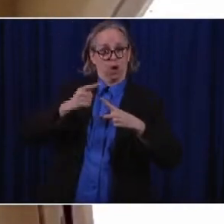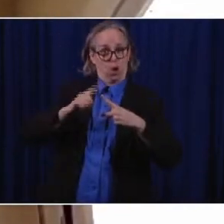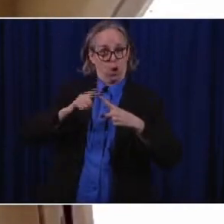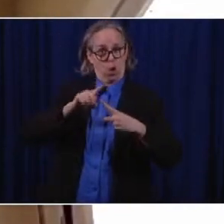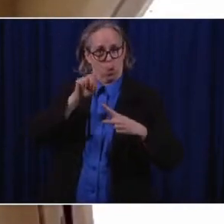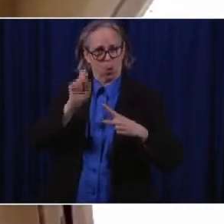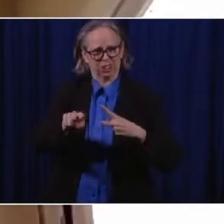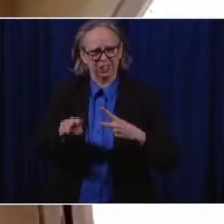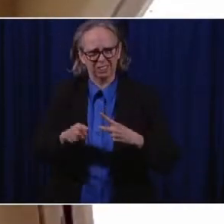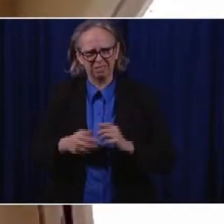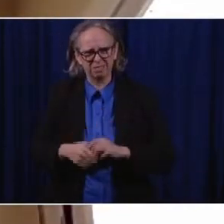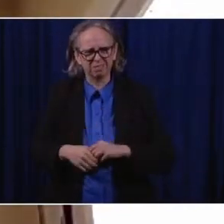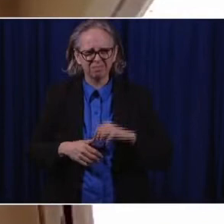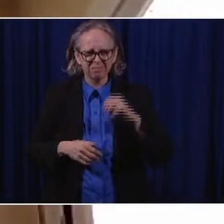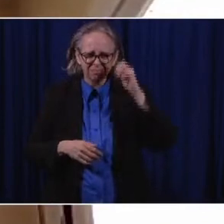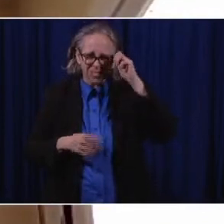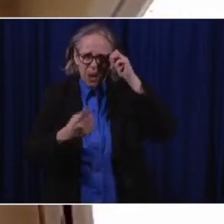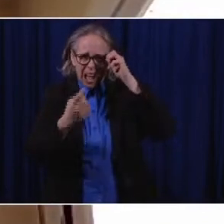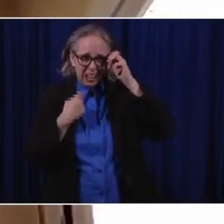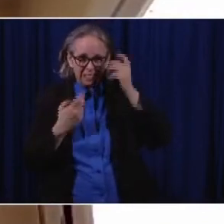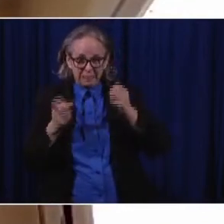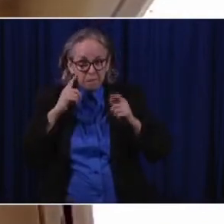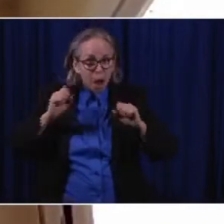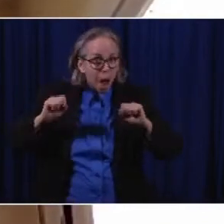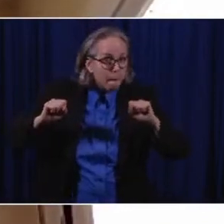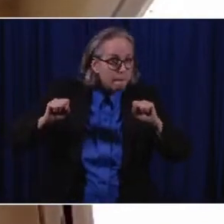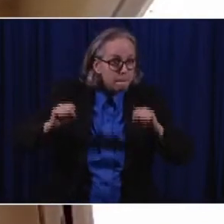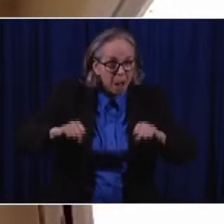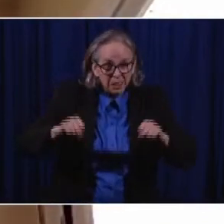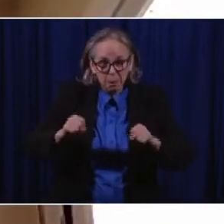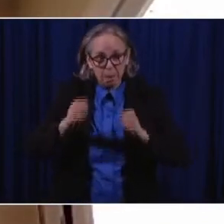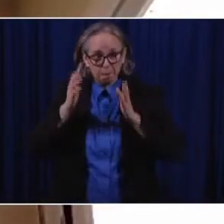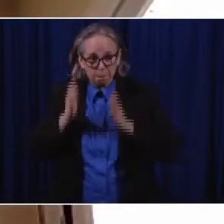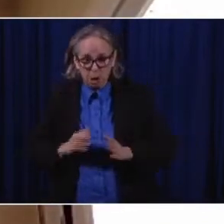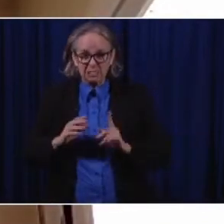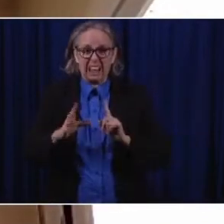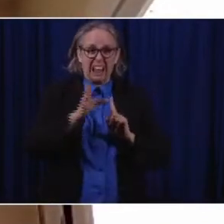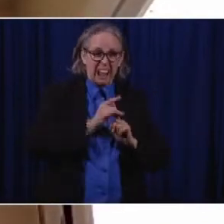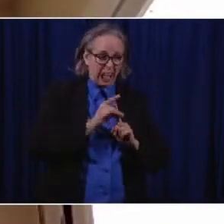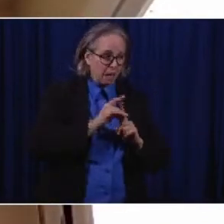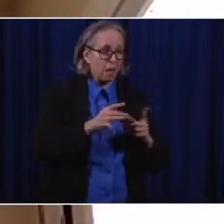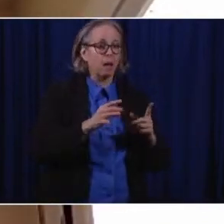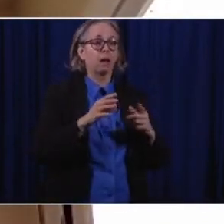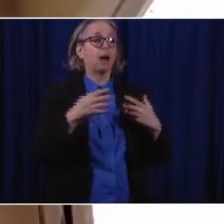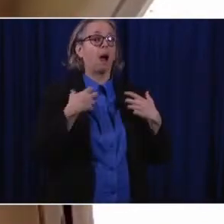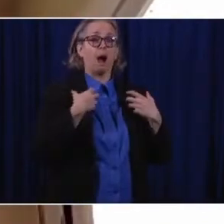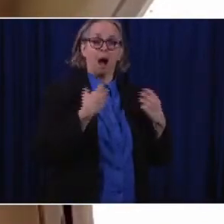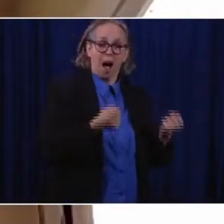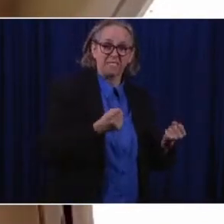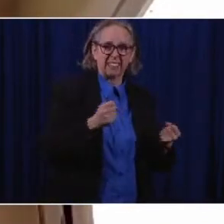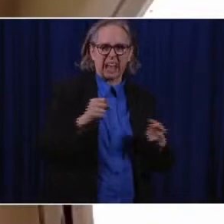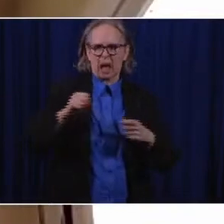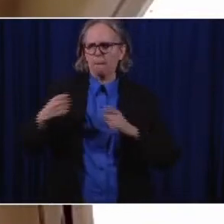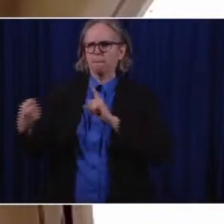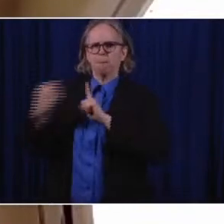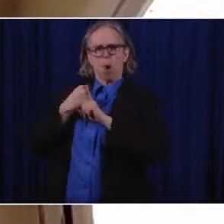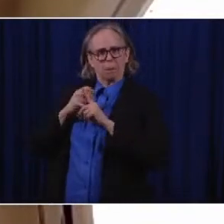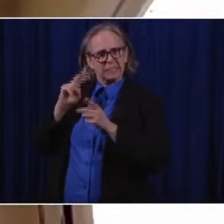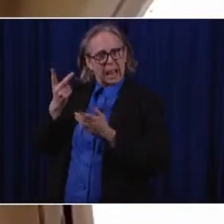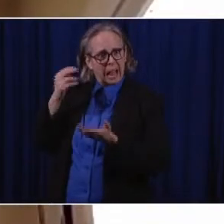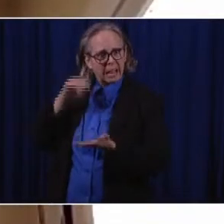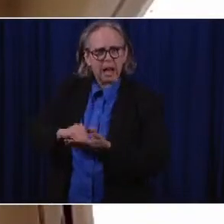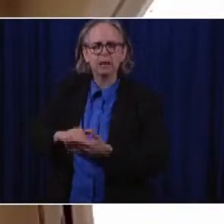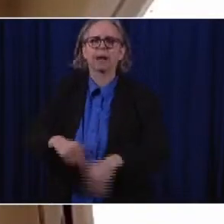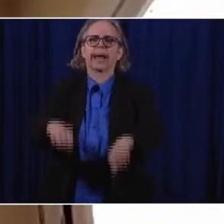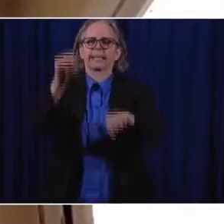we observed people who acquire the virus a second time? The answer is yes, we have. We